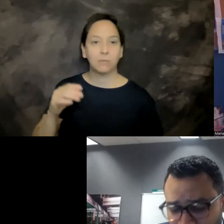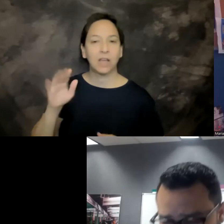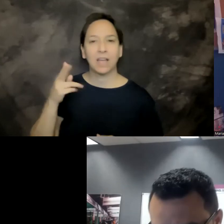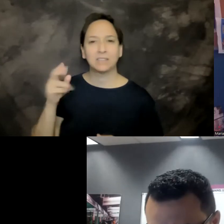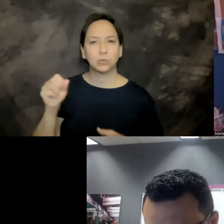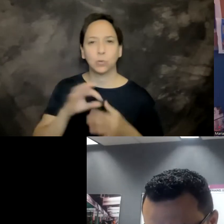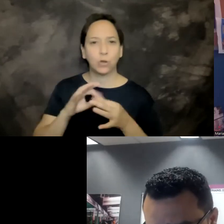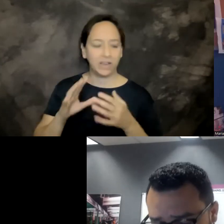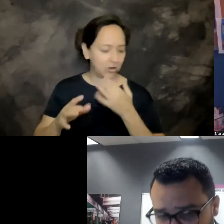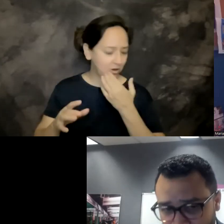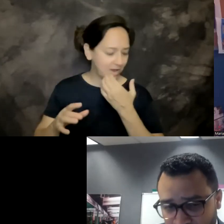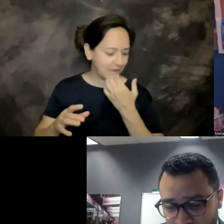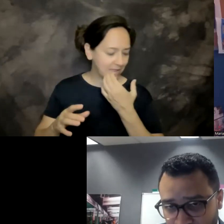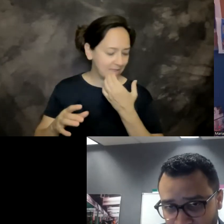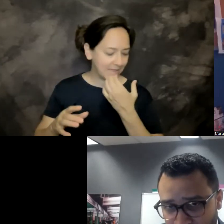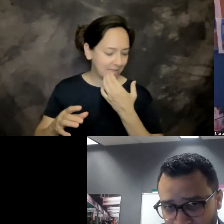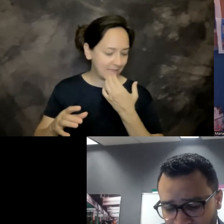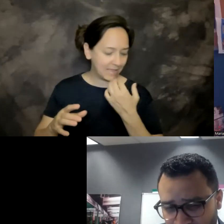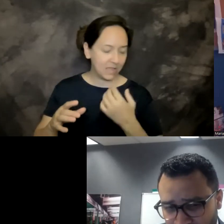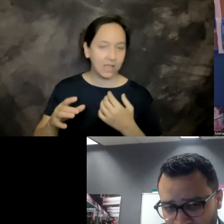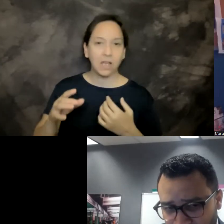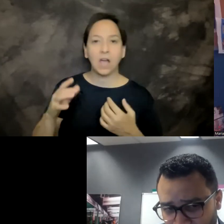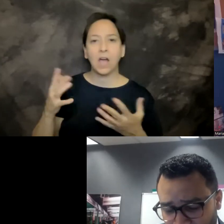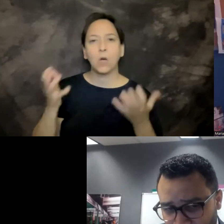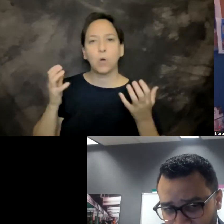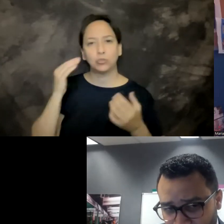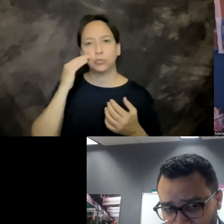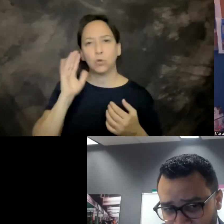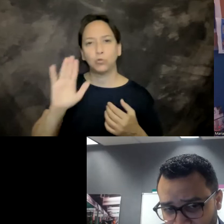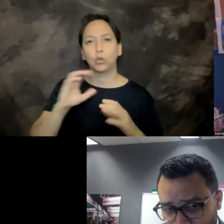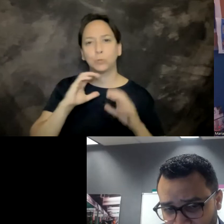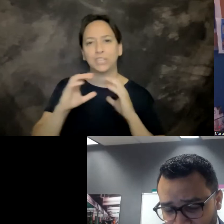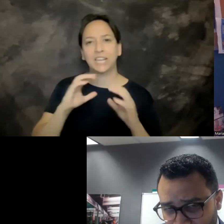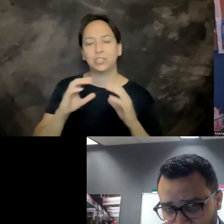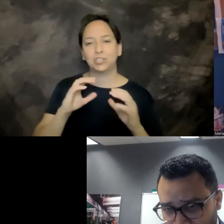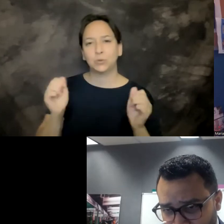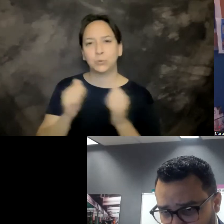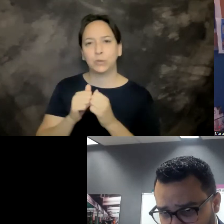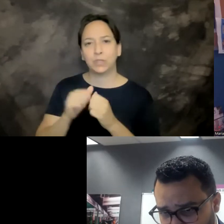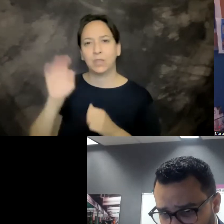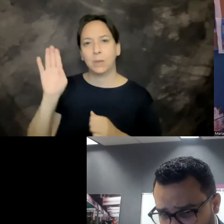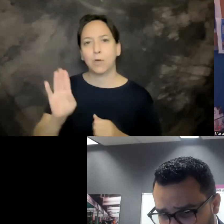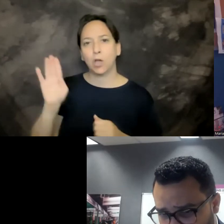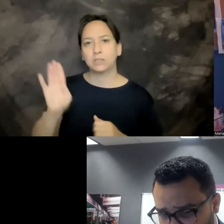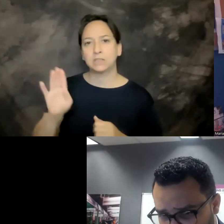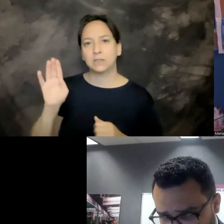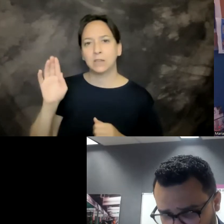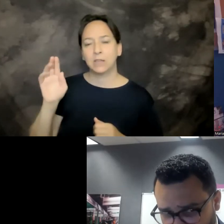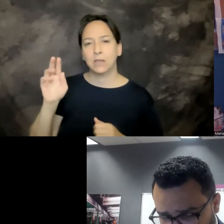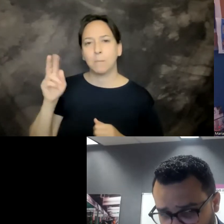and so I just had 2 questions. One is I wanted to know your communication with Boston Public Schools